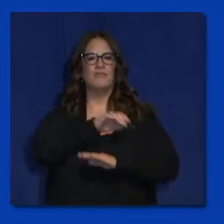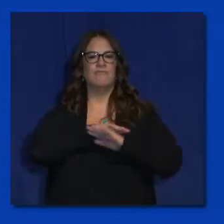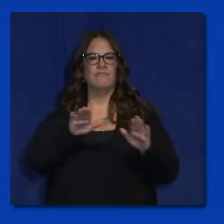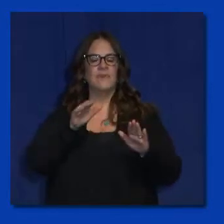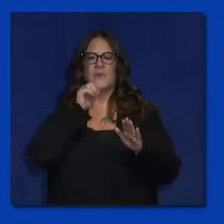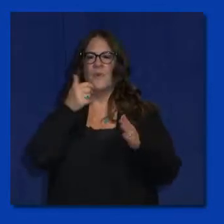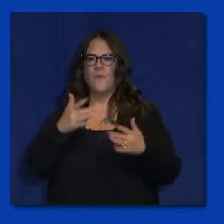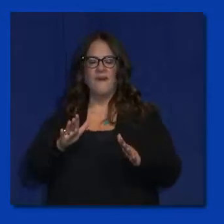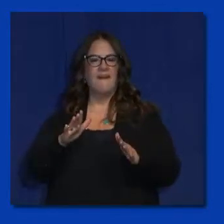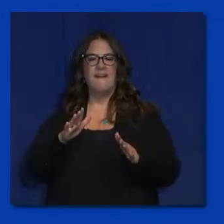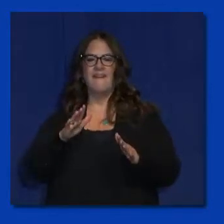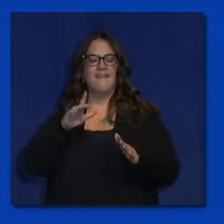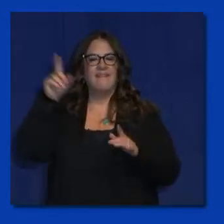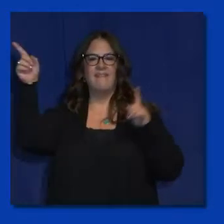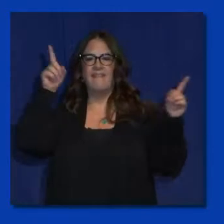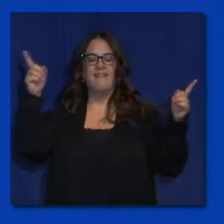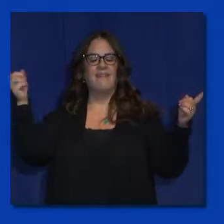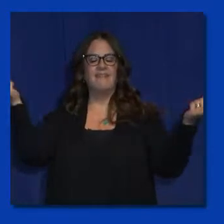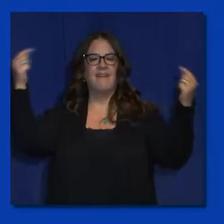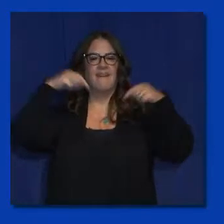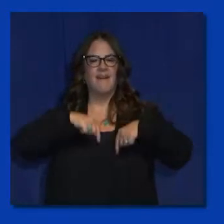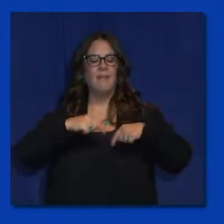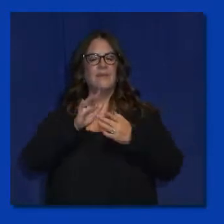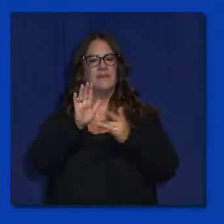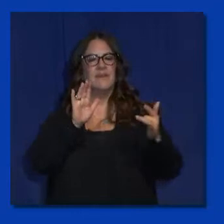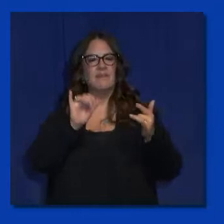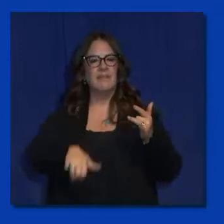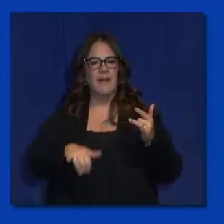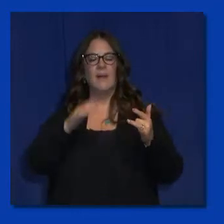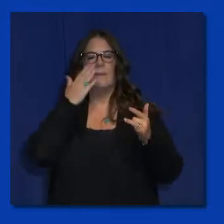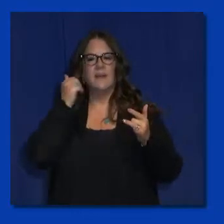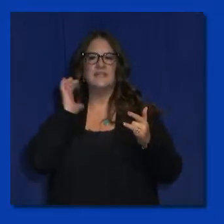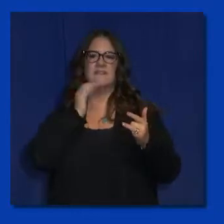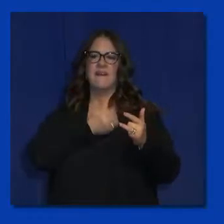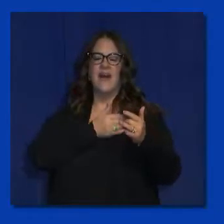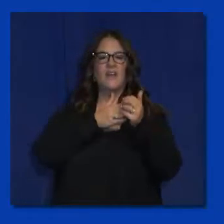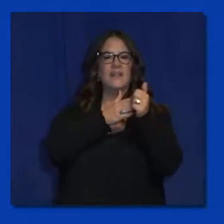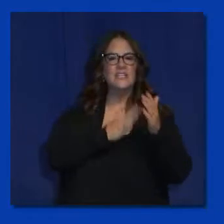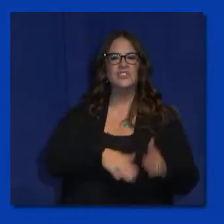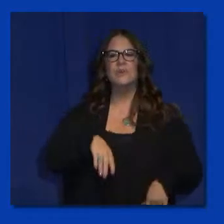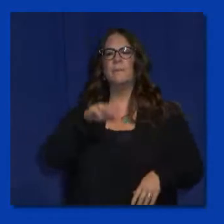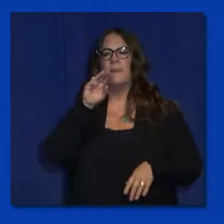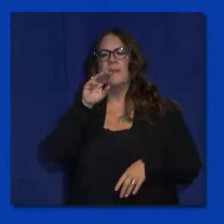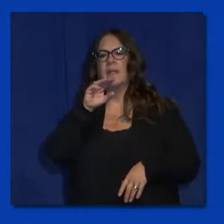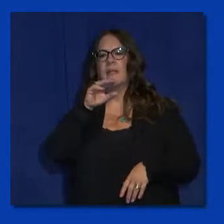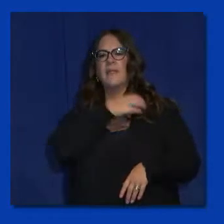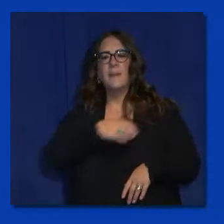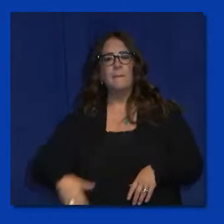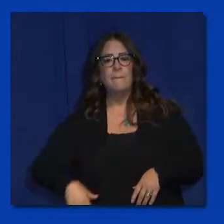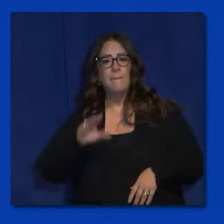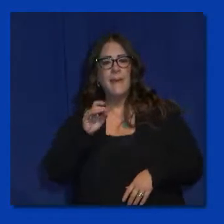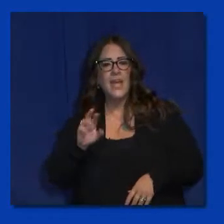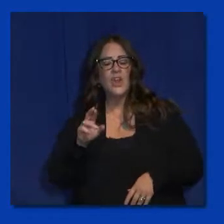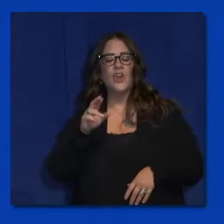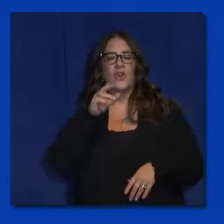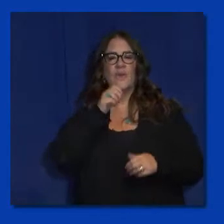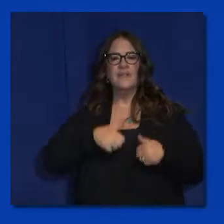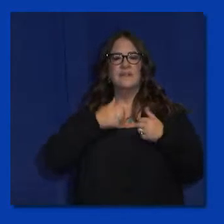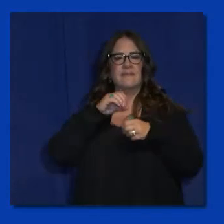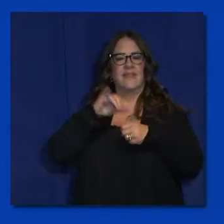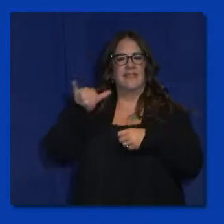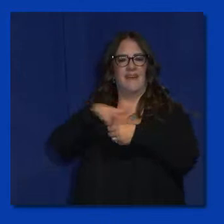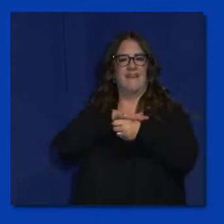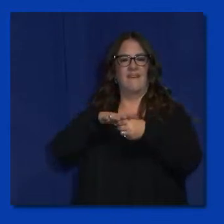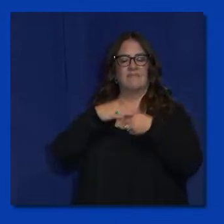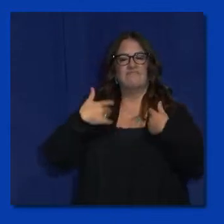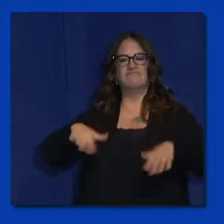We want to celebrate that, and that's because of the leadership of the senator and the mayor down there, so many other leaders, just been incredible, and some of